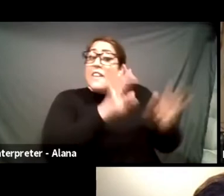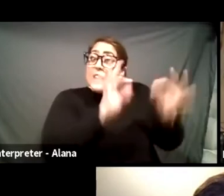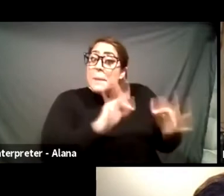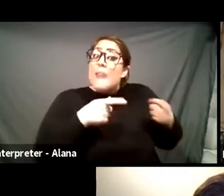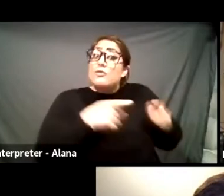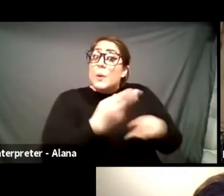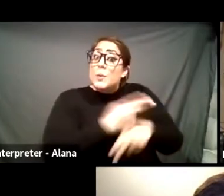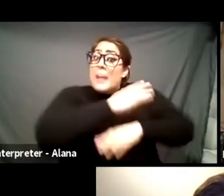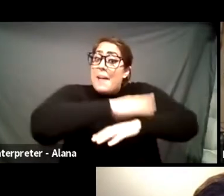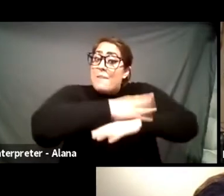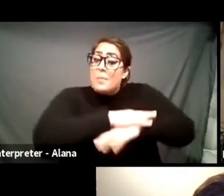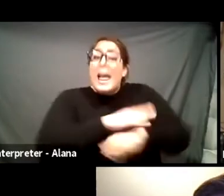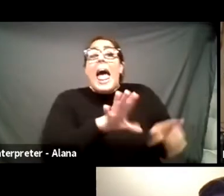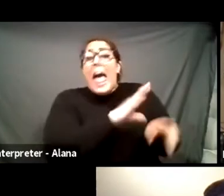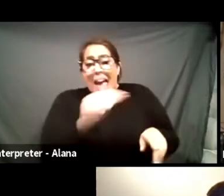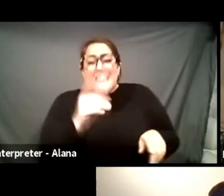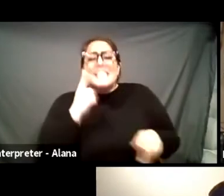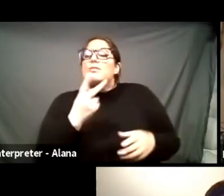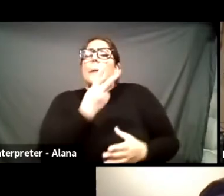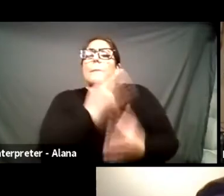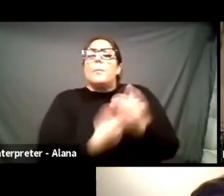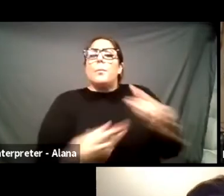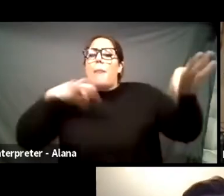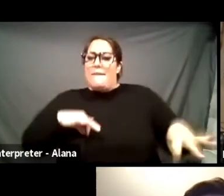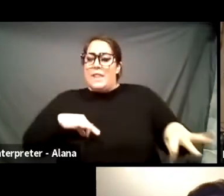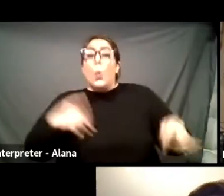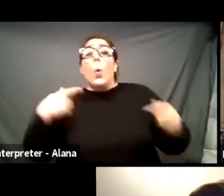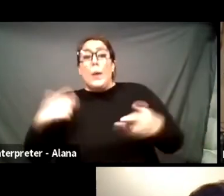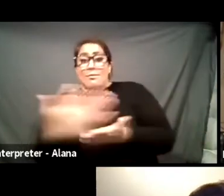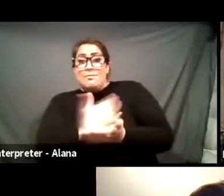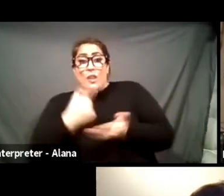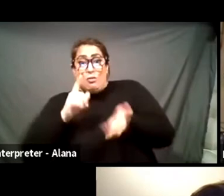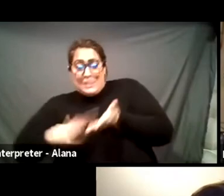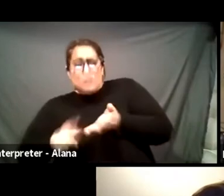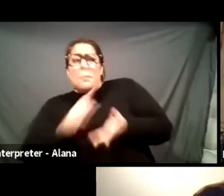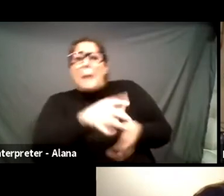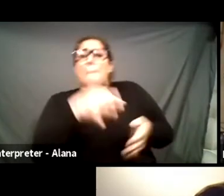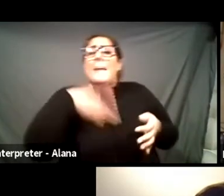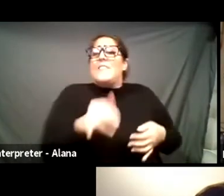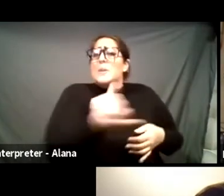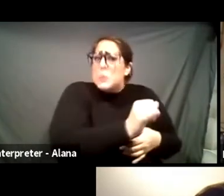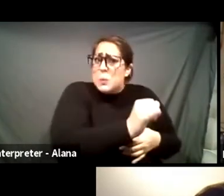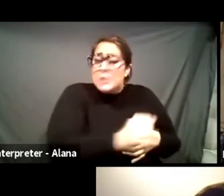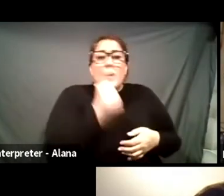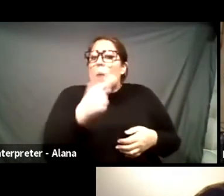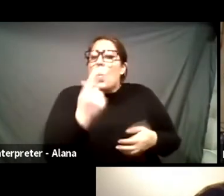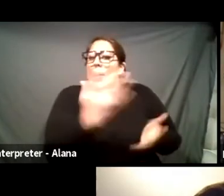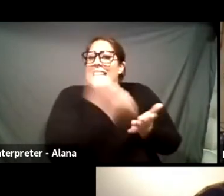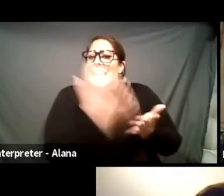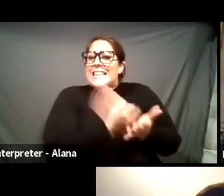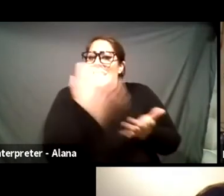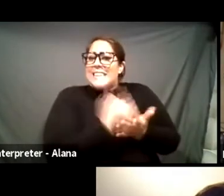aims to be beneficial for them. It's a place for them to share their research, and it's not just, only taking from one